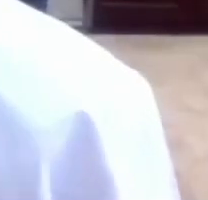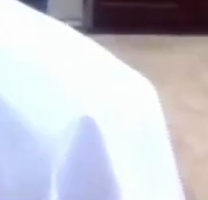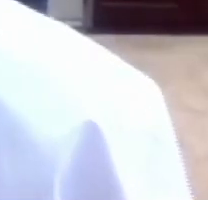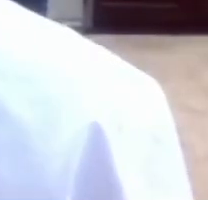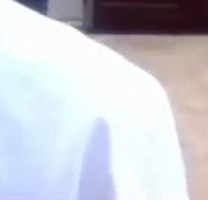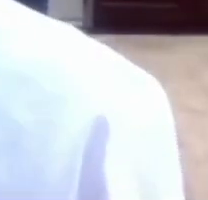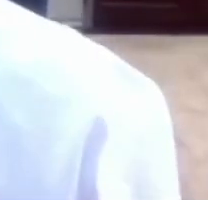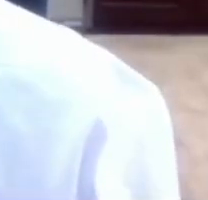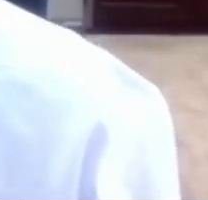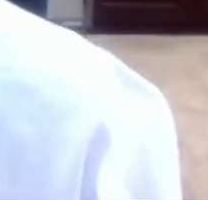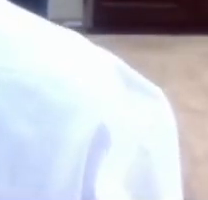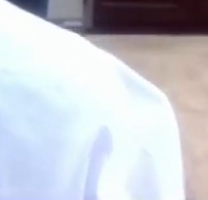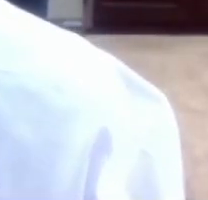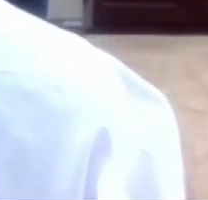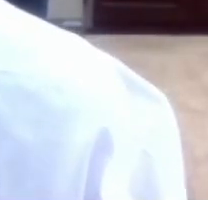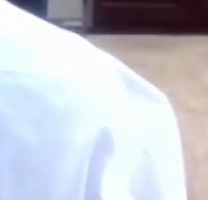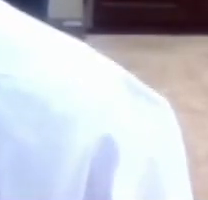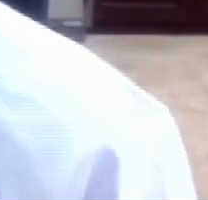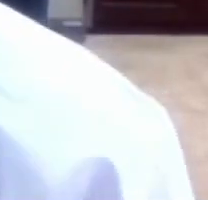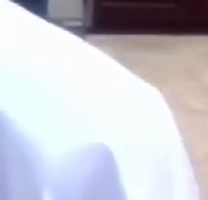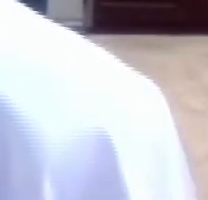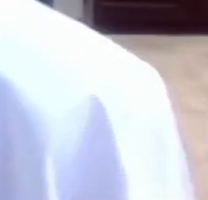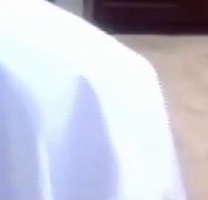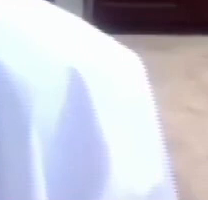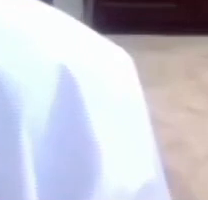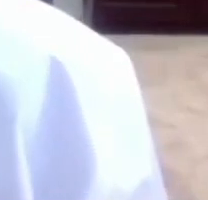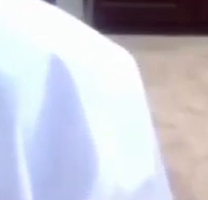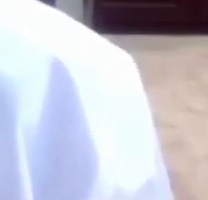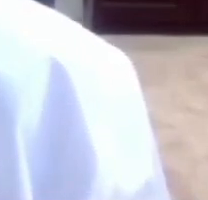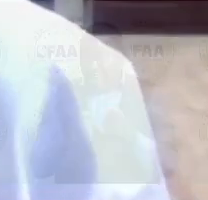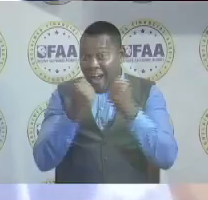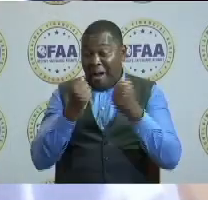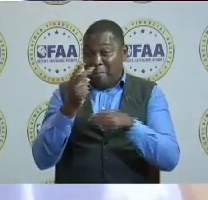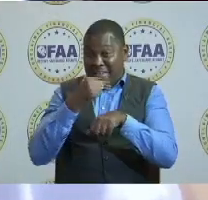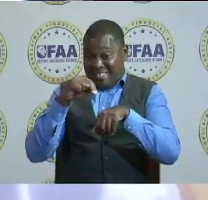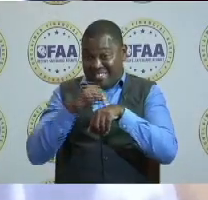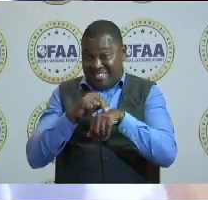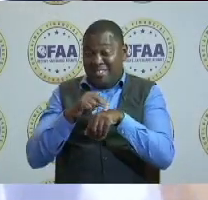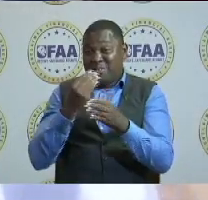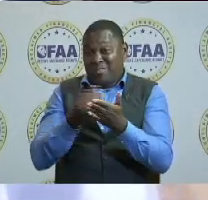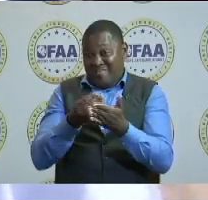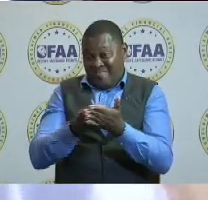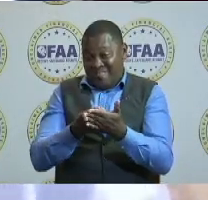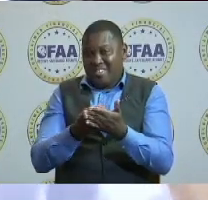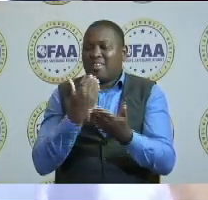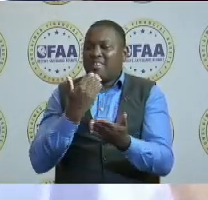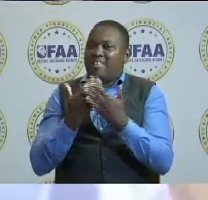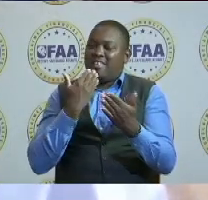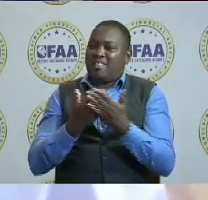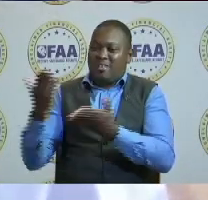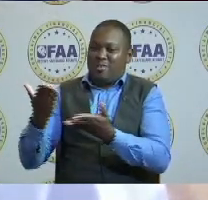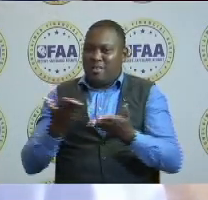this webinar. There are a lot of things that happen in the National Treasury. And thank you so much for accommodating